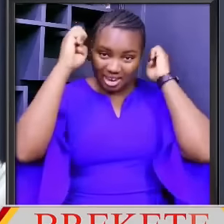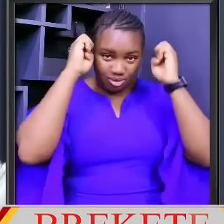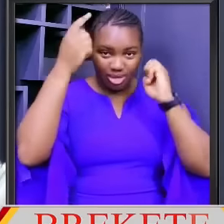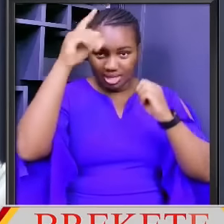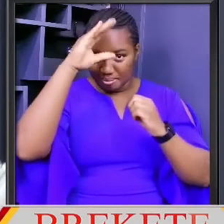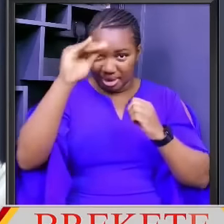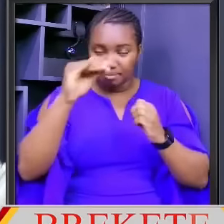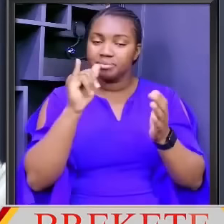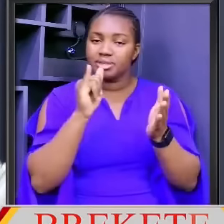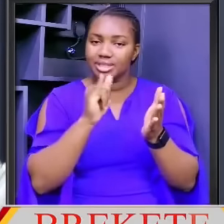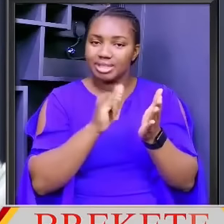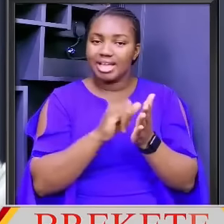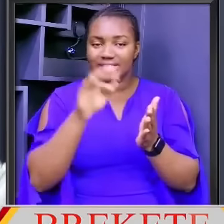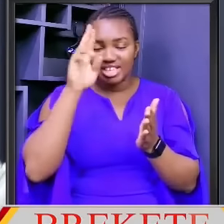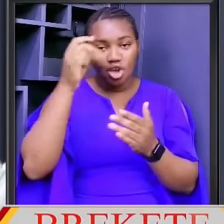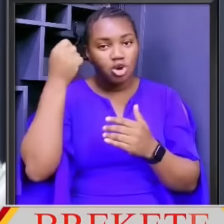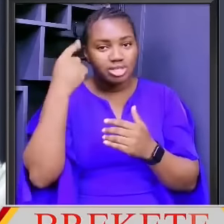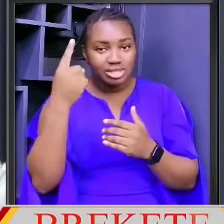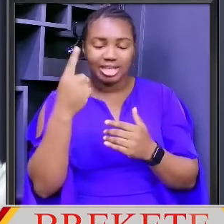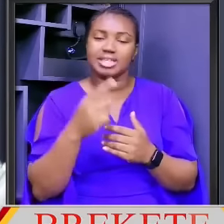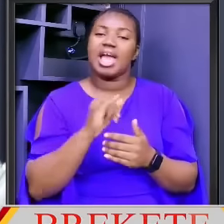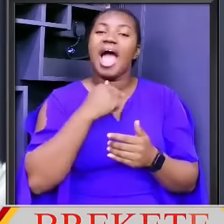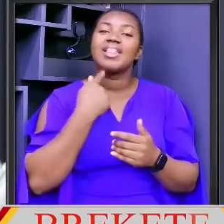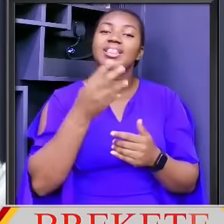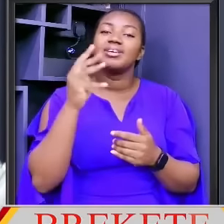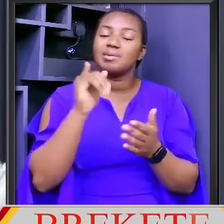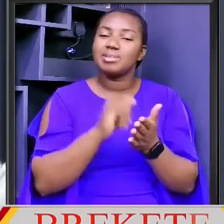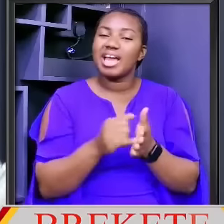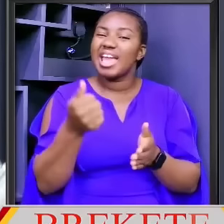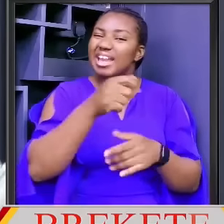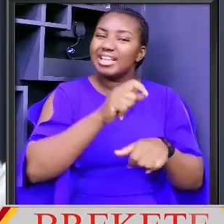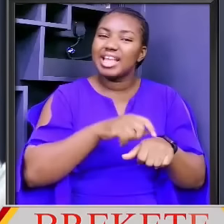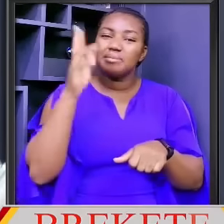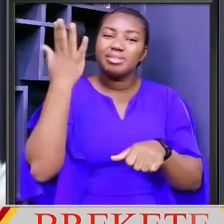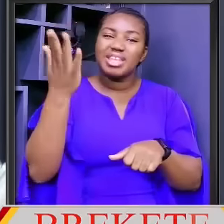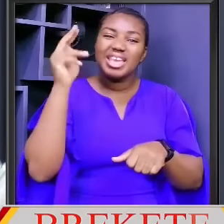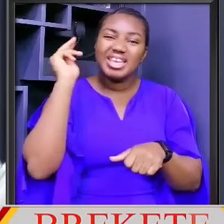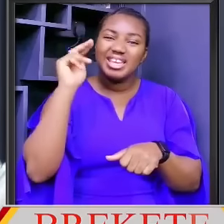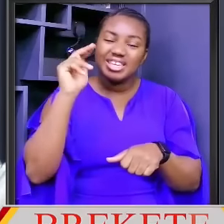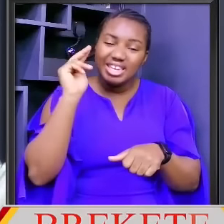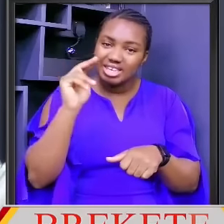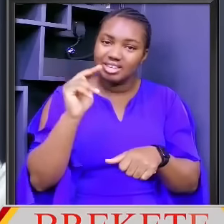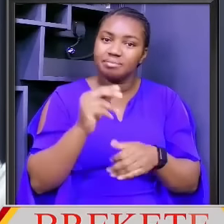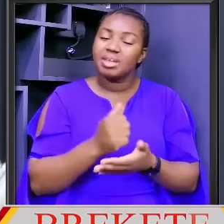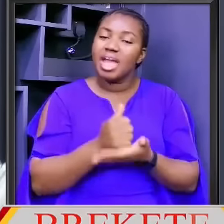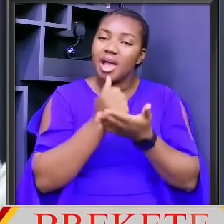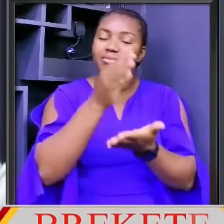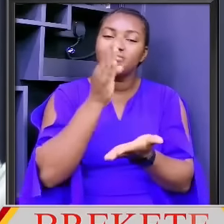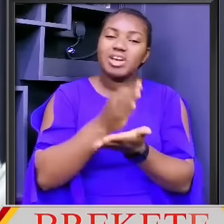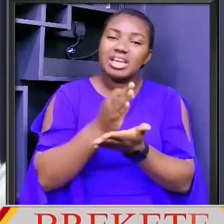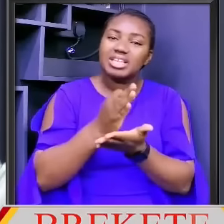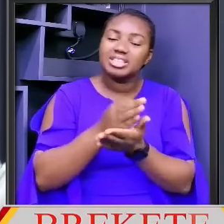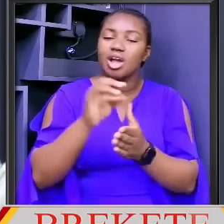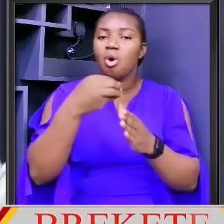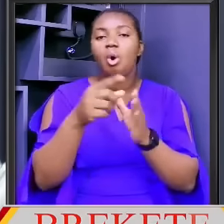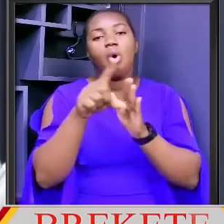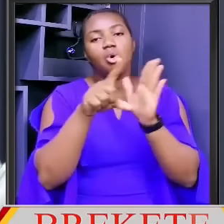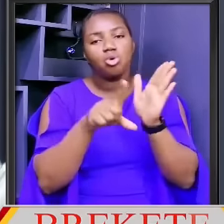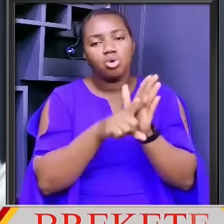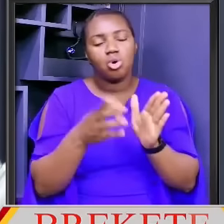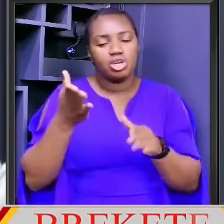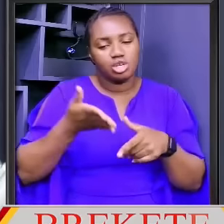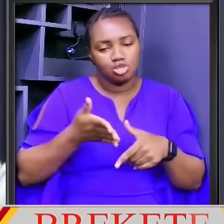no be so I tell them say anytime where they need assistance whether financial or legal may they let